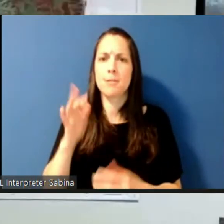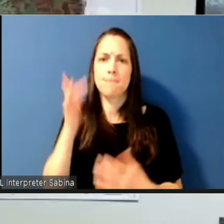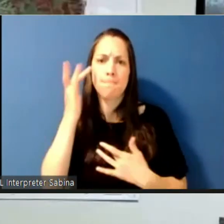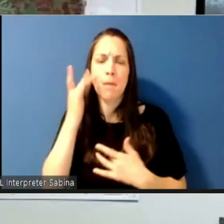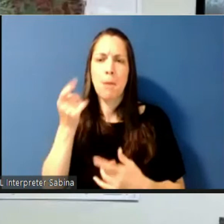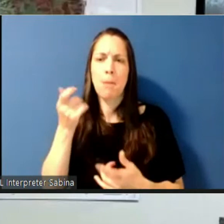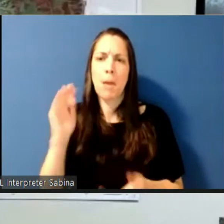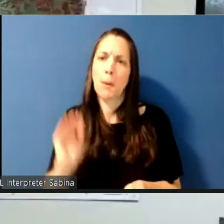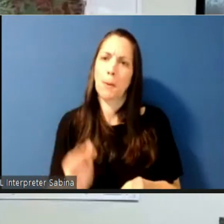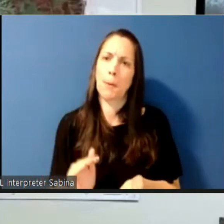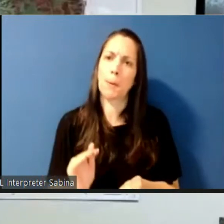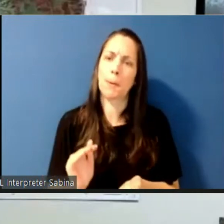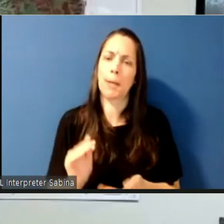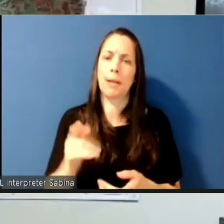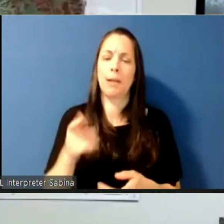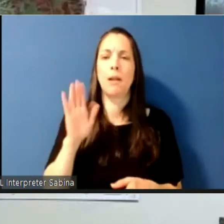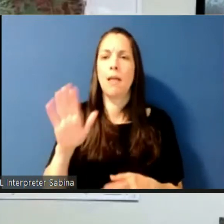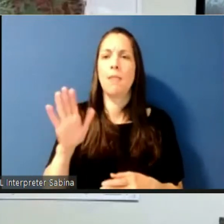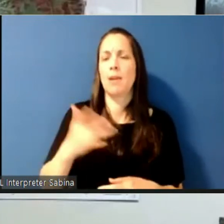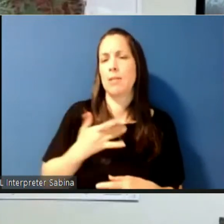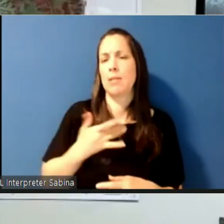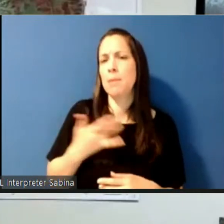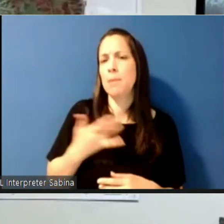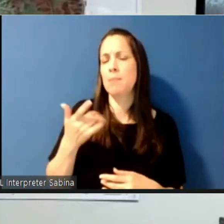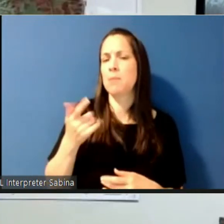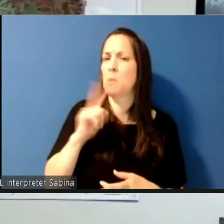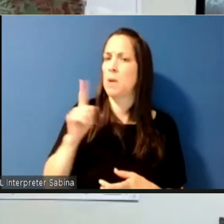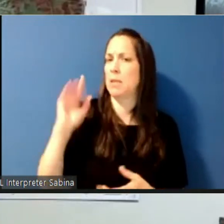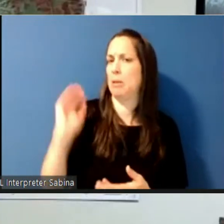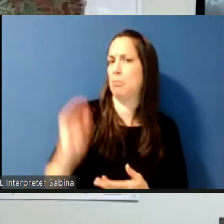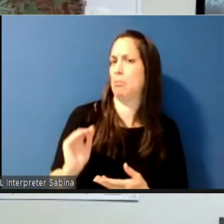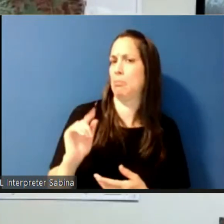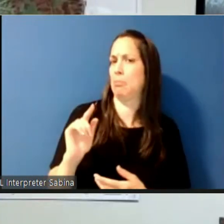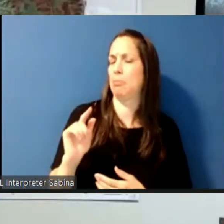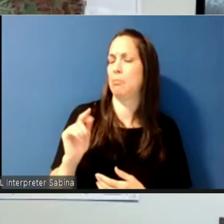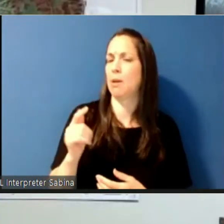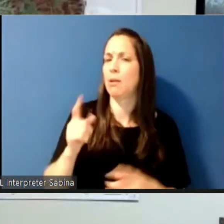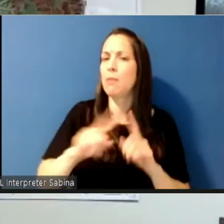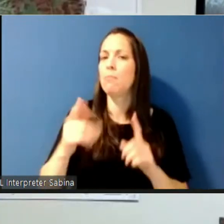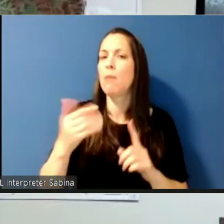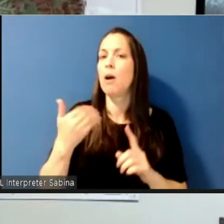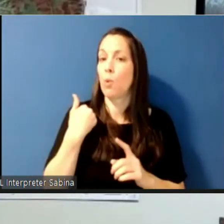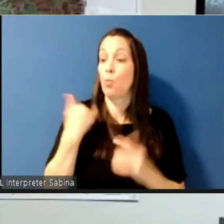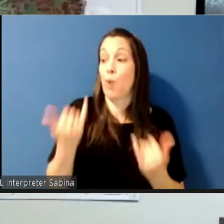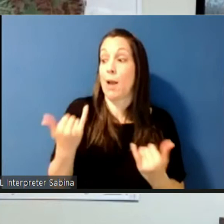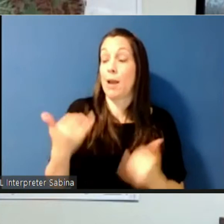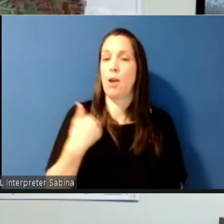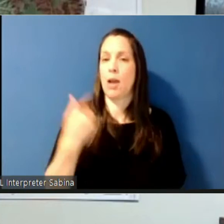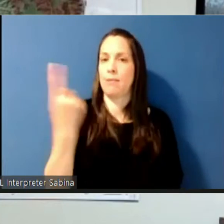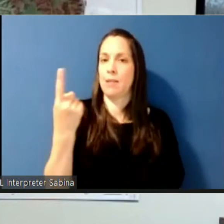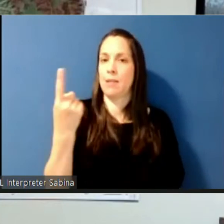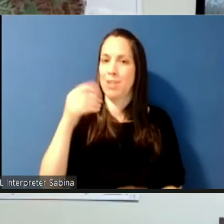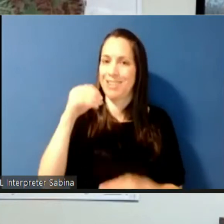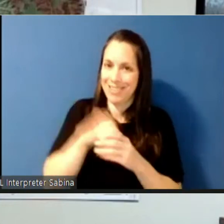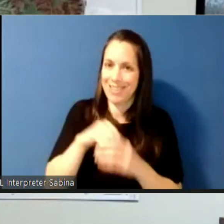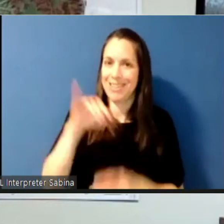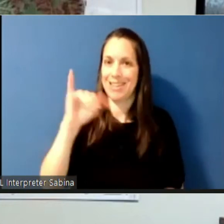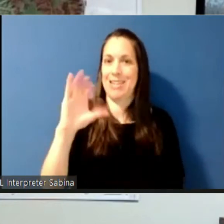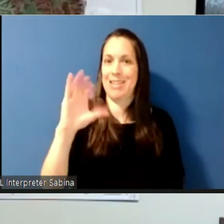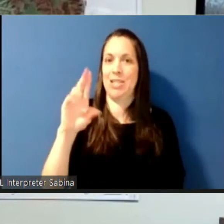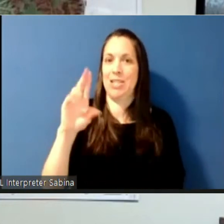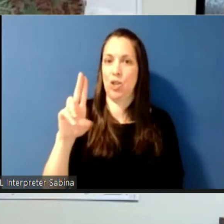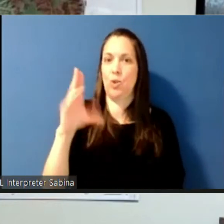The symptoms generally were less, but we do have someone in the ICU now who is status